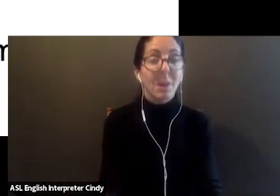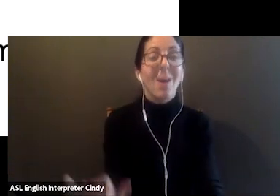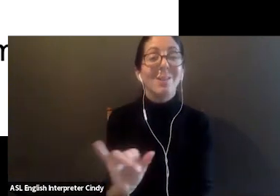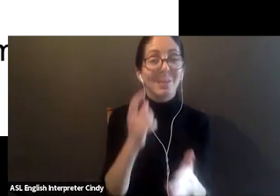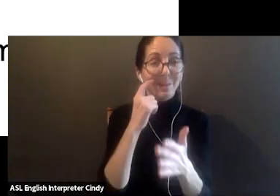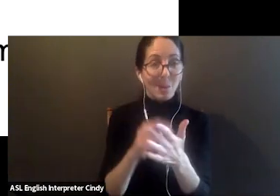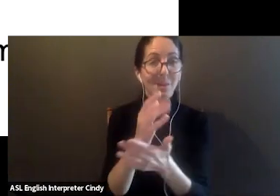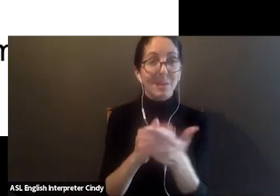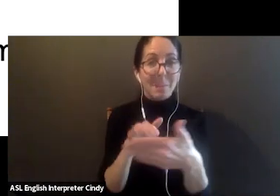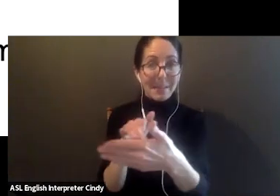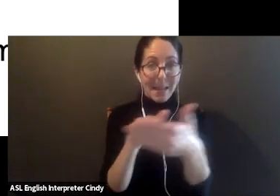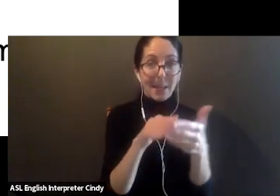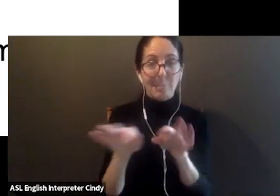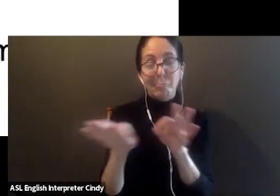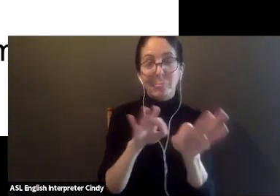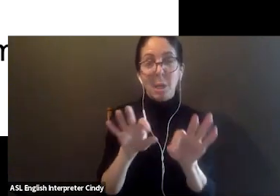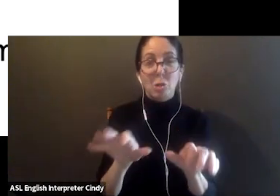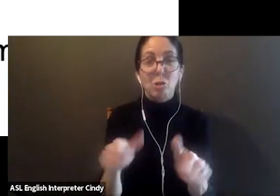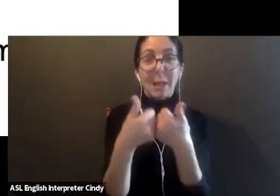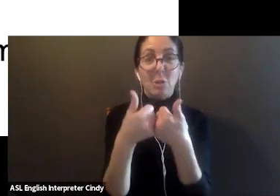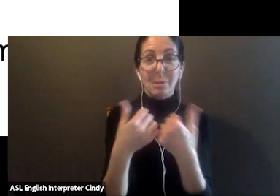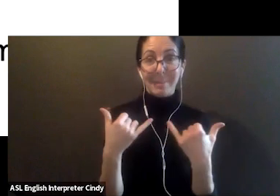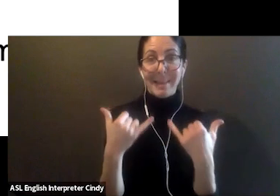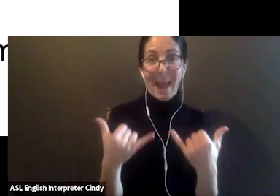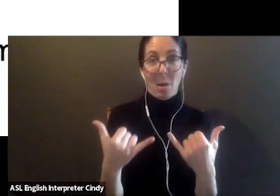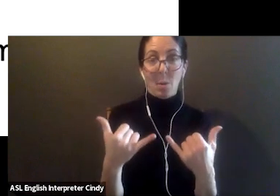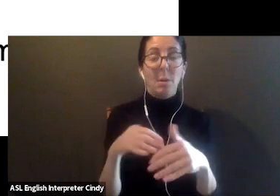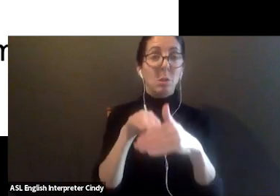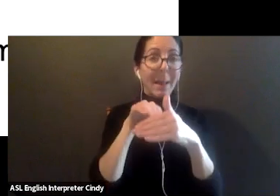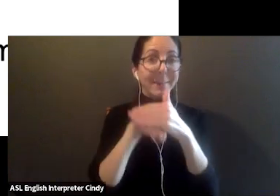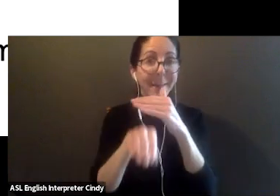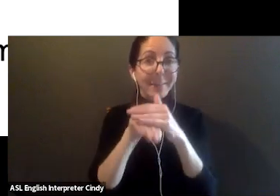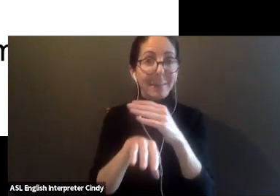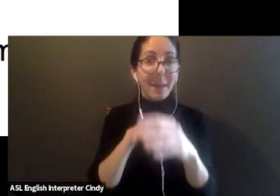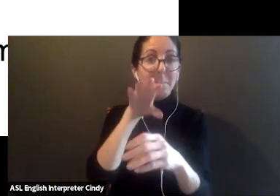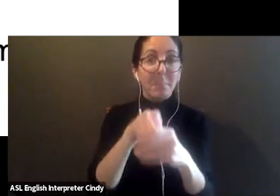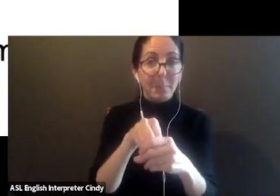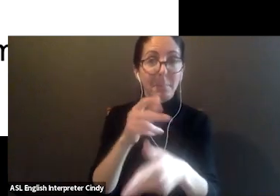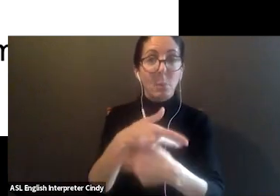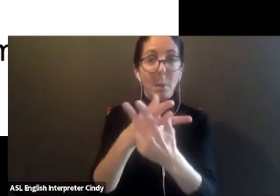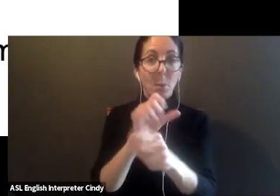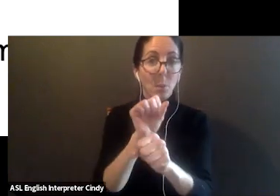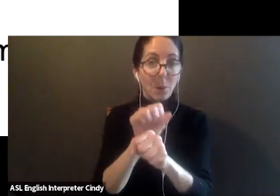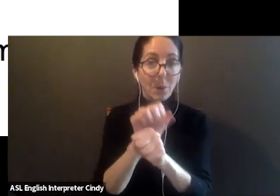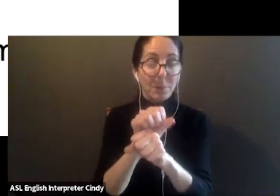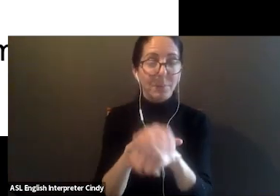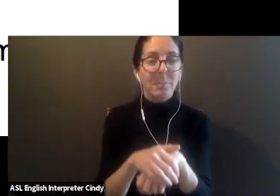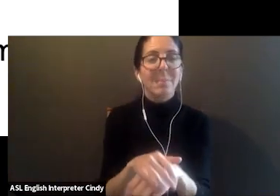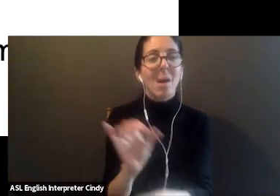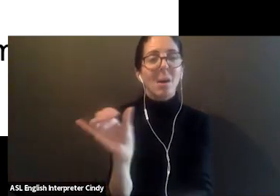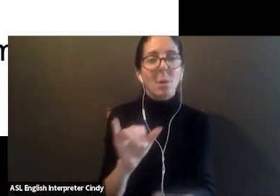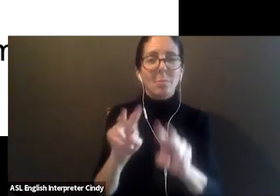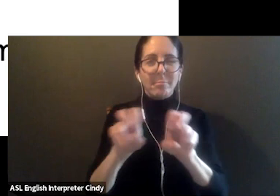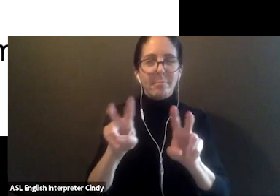studies that talked about challenges existing to accessing and participating in remote work, as well as